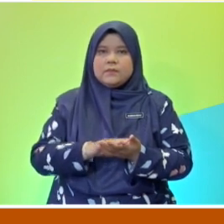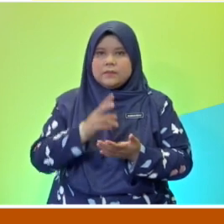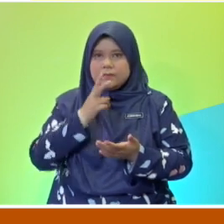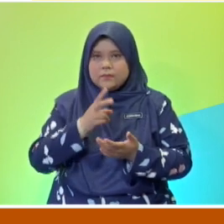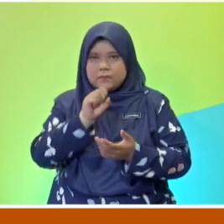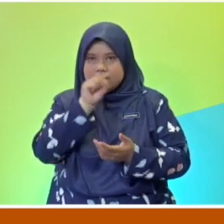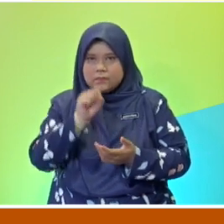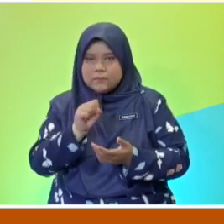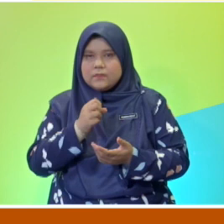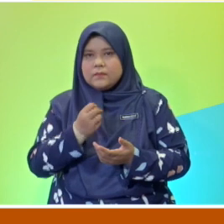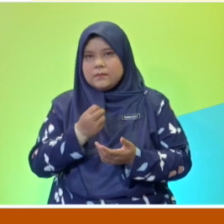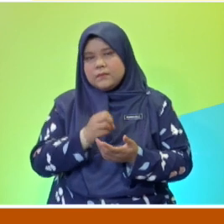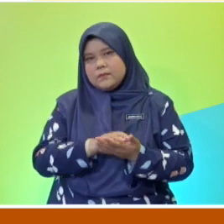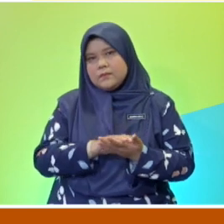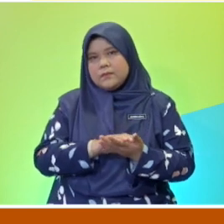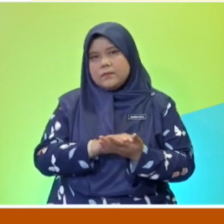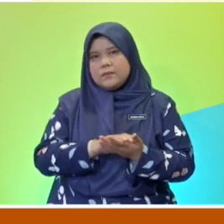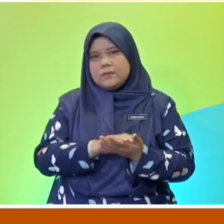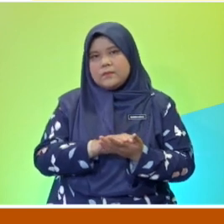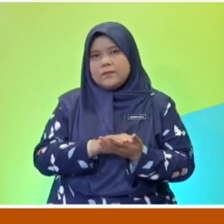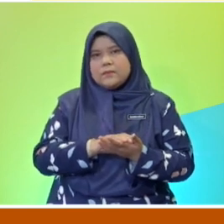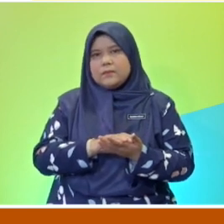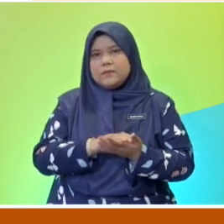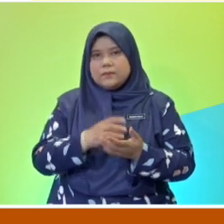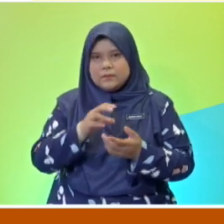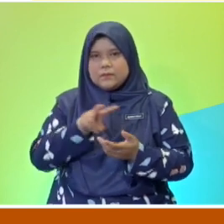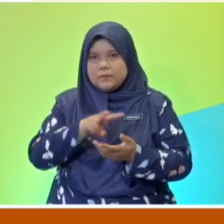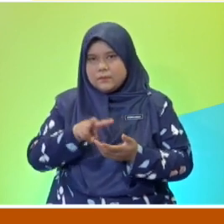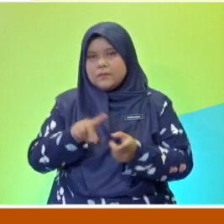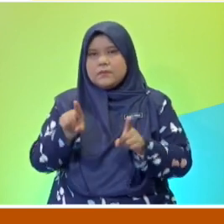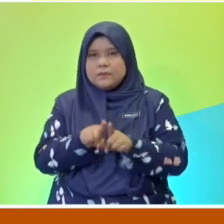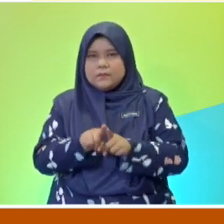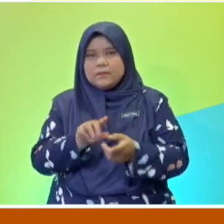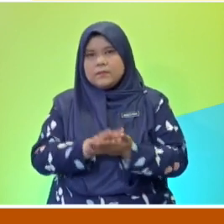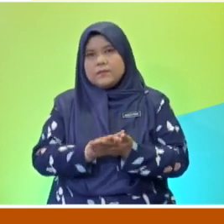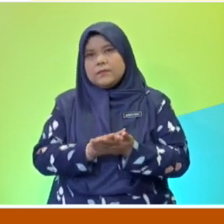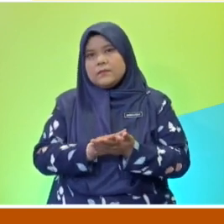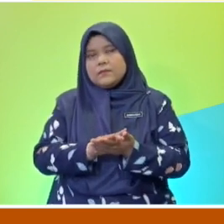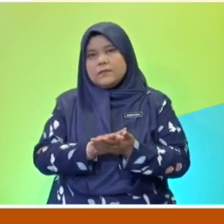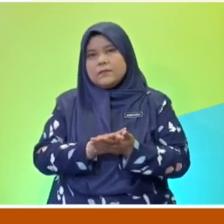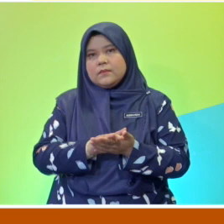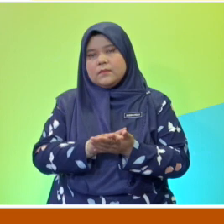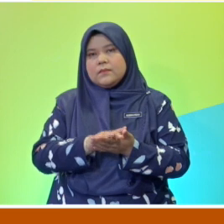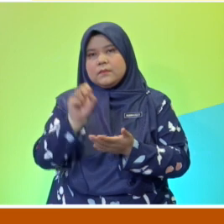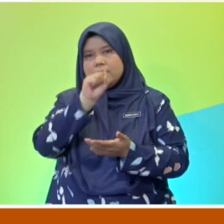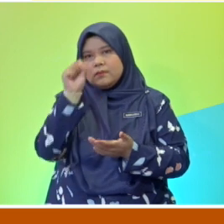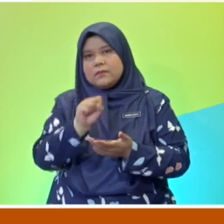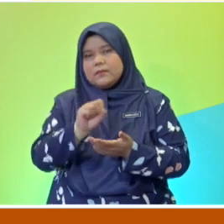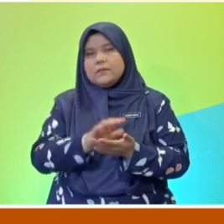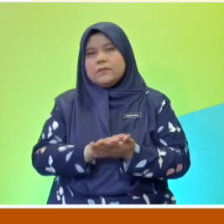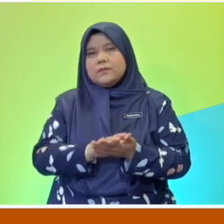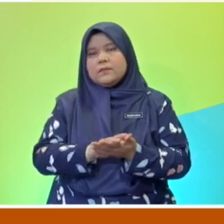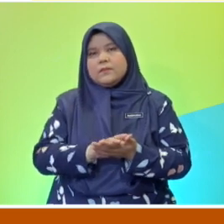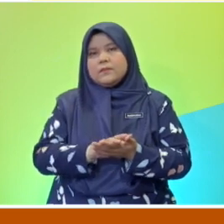given. Okay. Okay, so let's read the question together, Chris. I would like you to identify few information from this